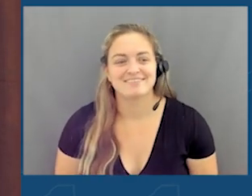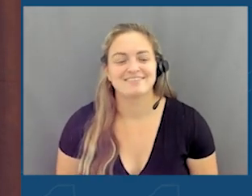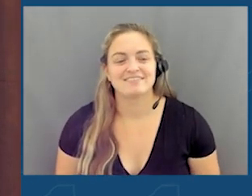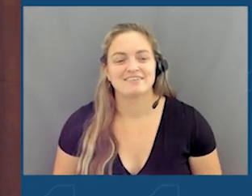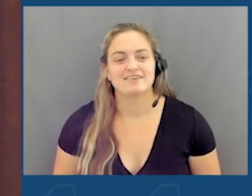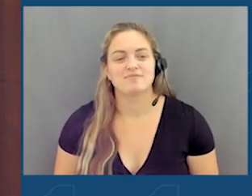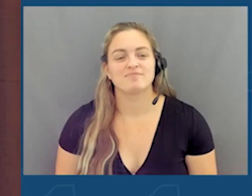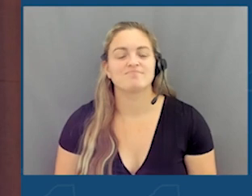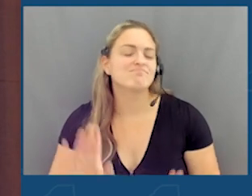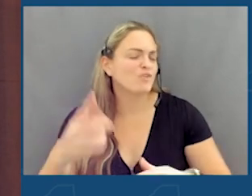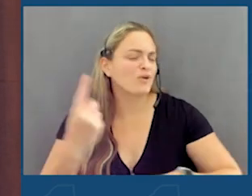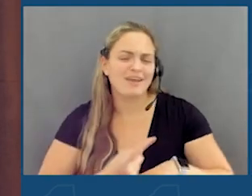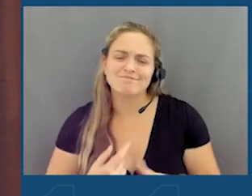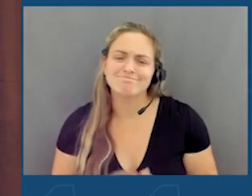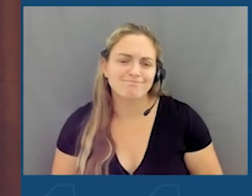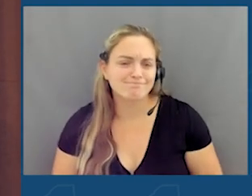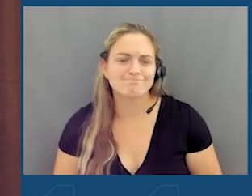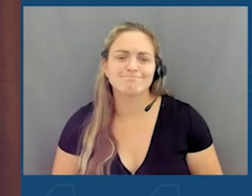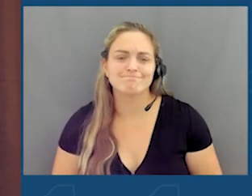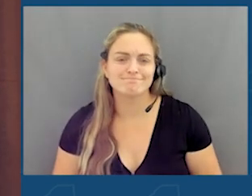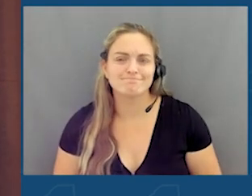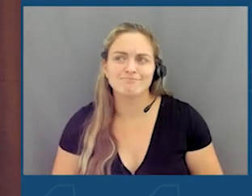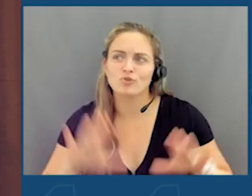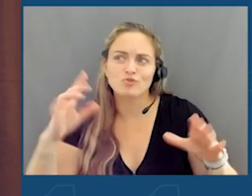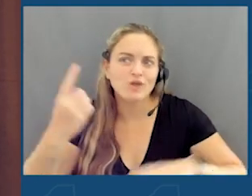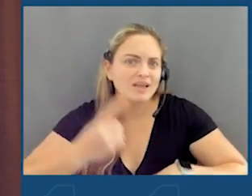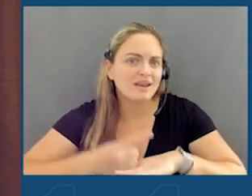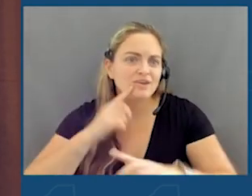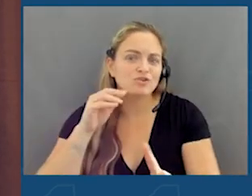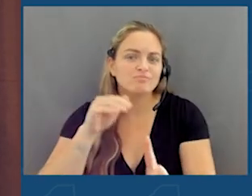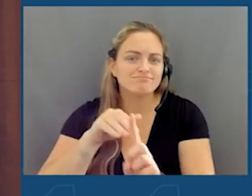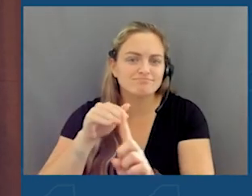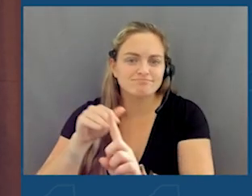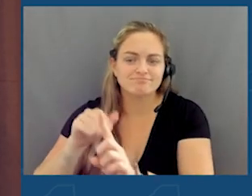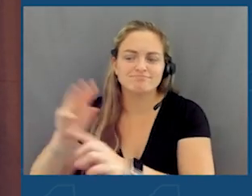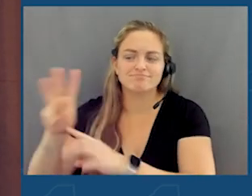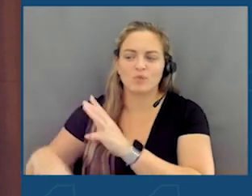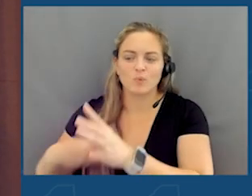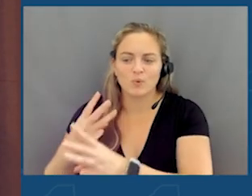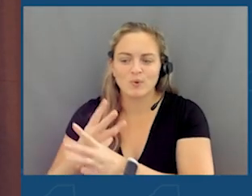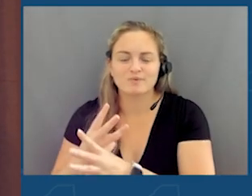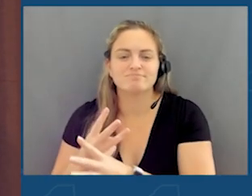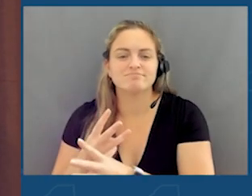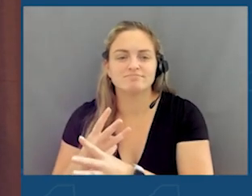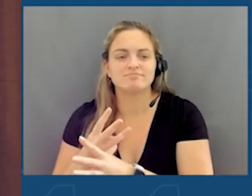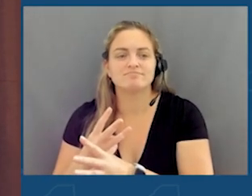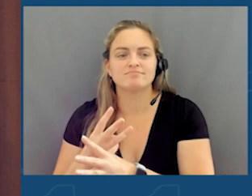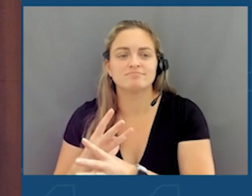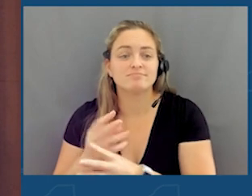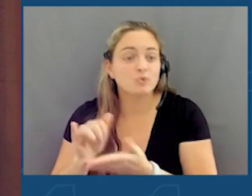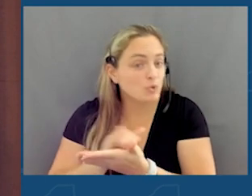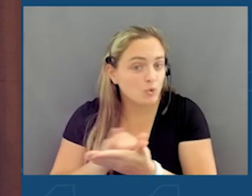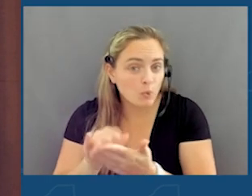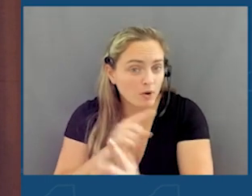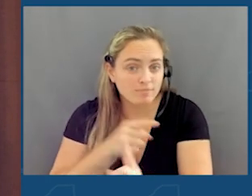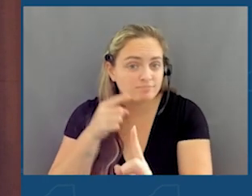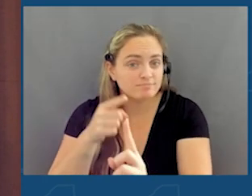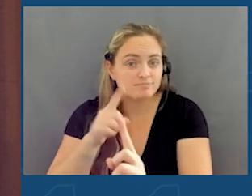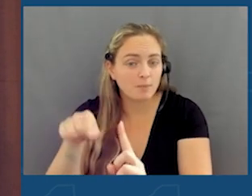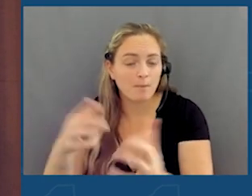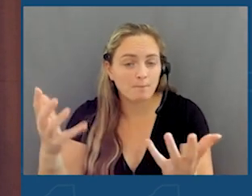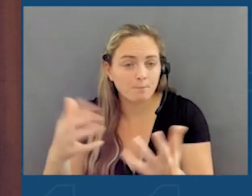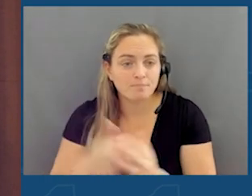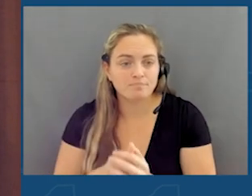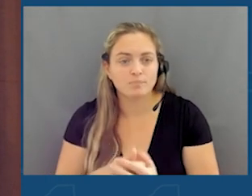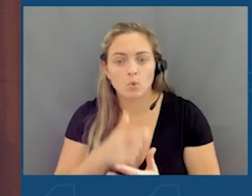It's a great day. It's a great day to remind the world what New York is all about, in who we